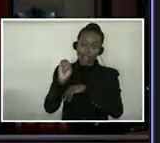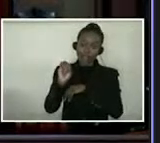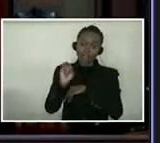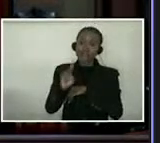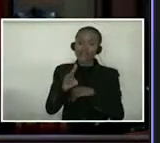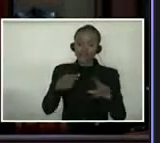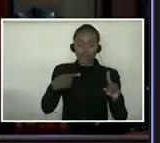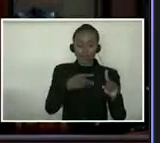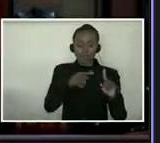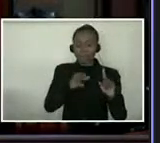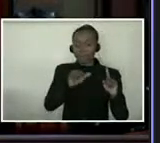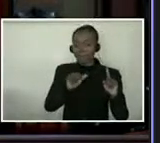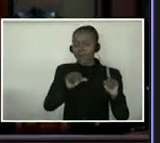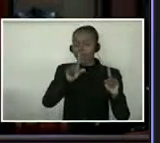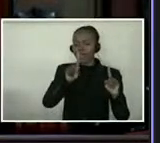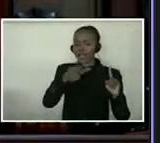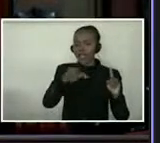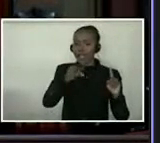police